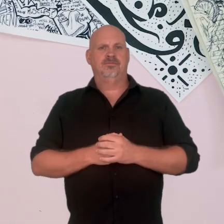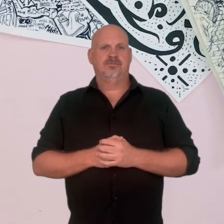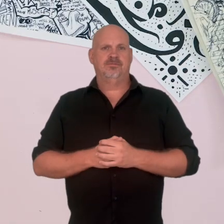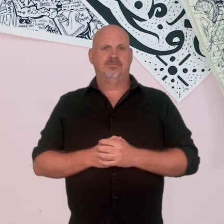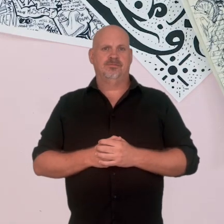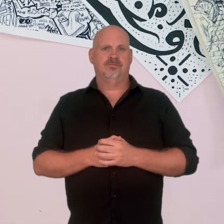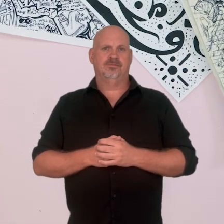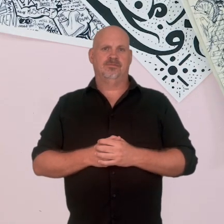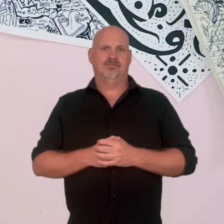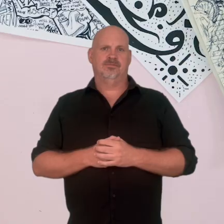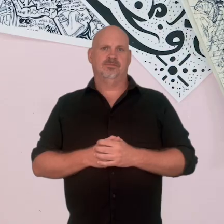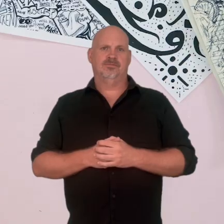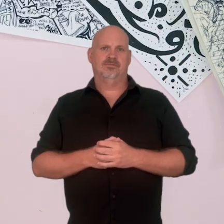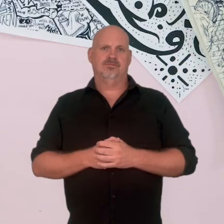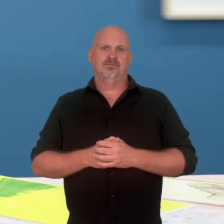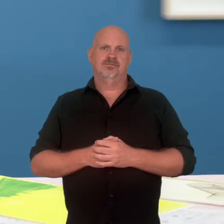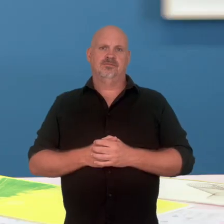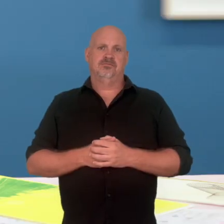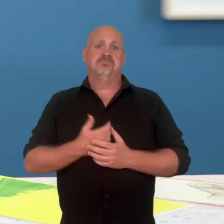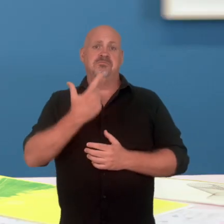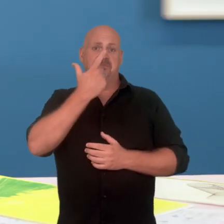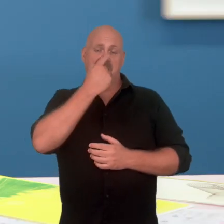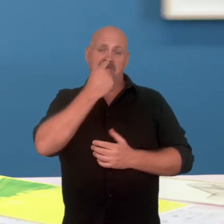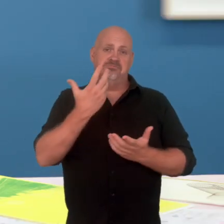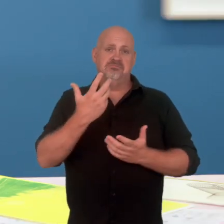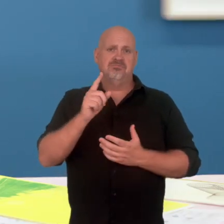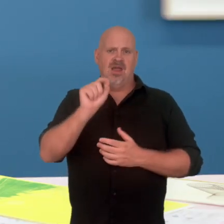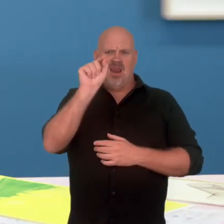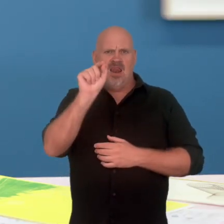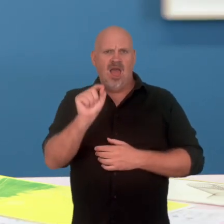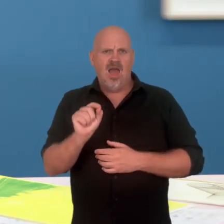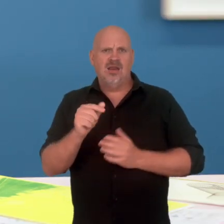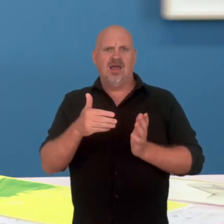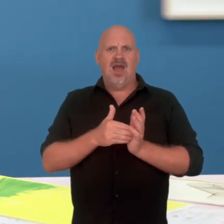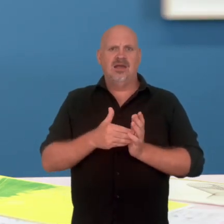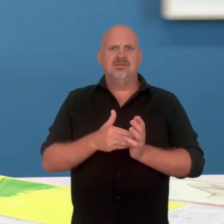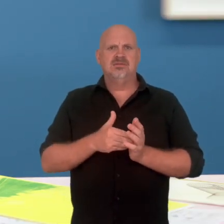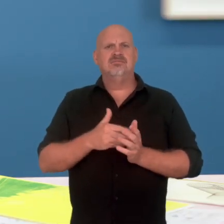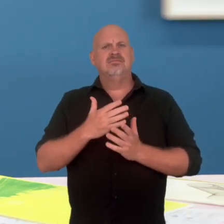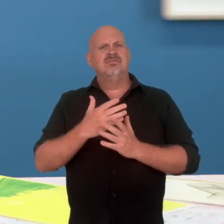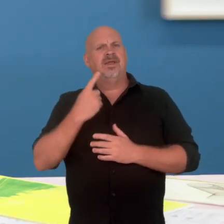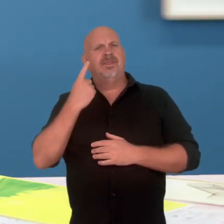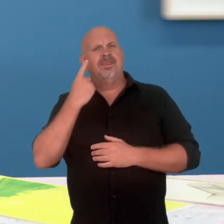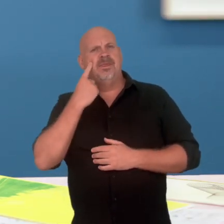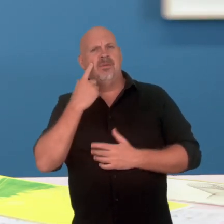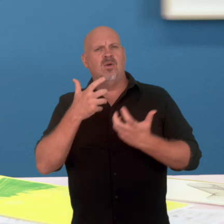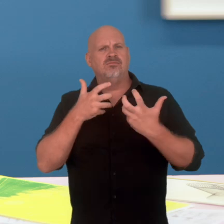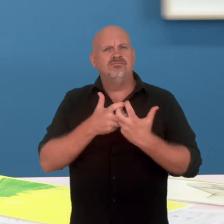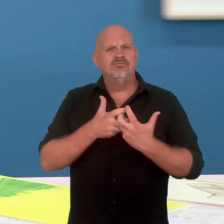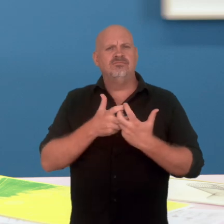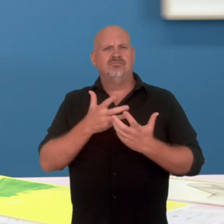So again, like these solid lines. Really like think about engaging with like the paper, like how textured it